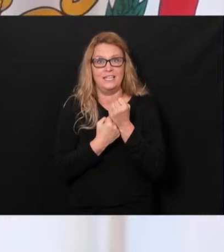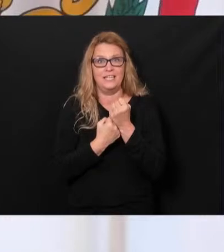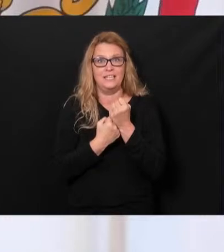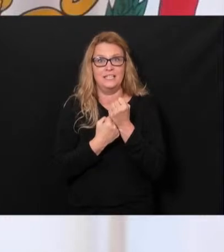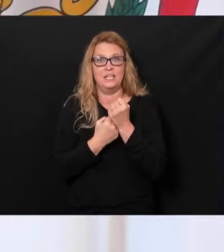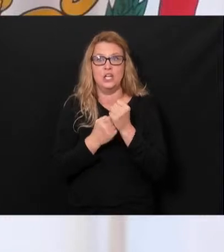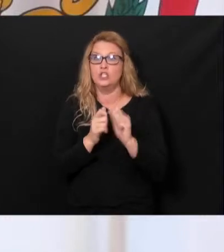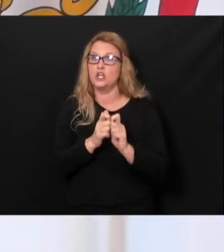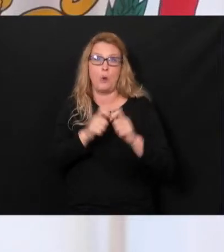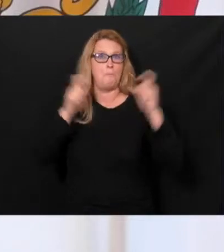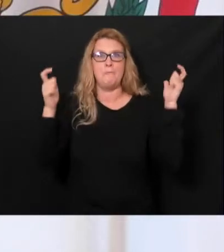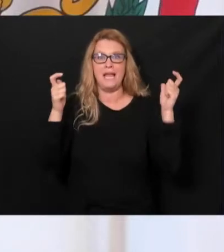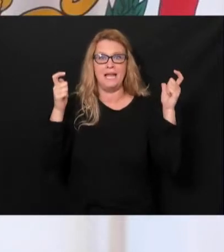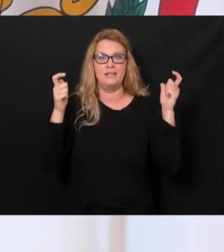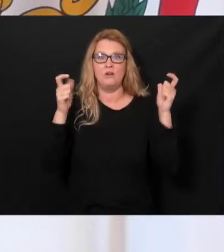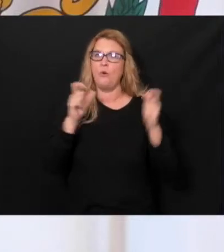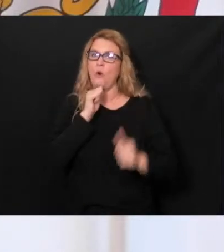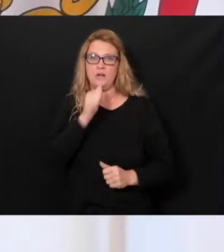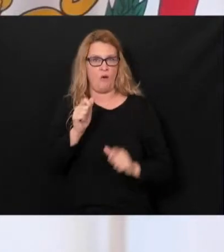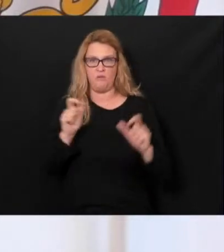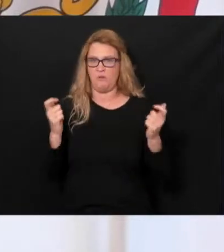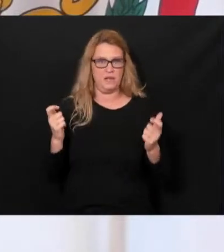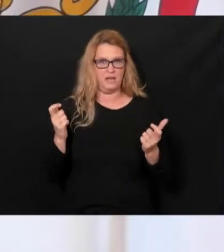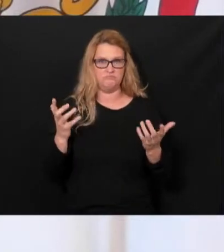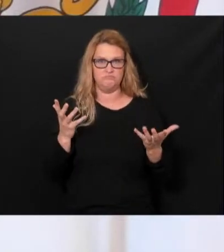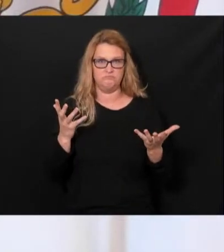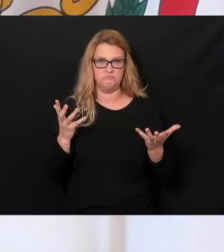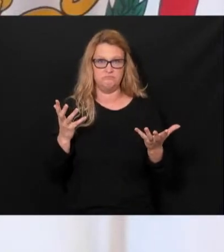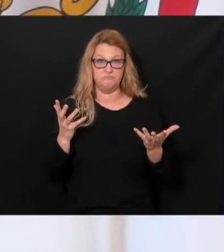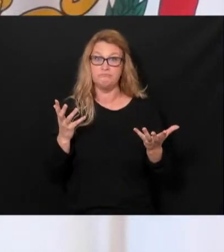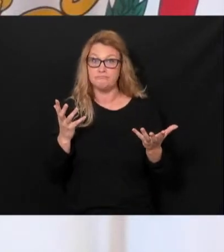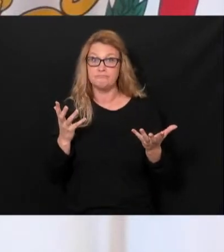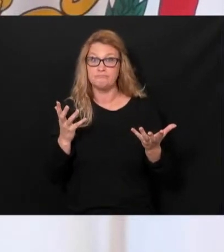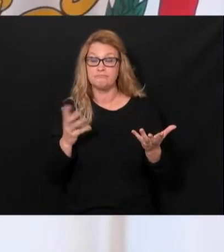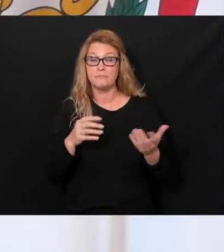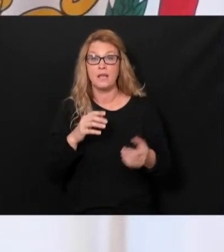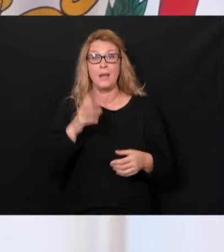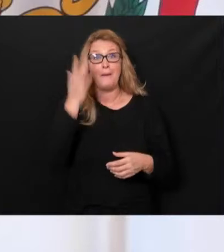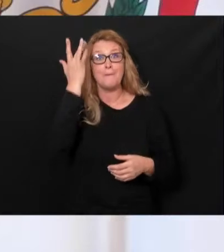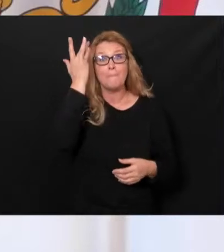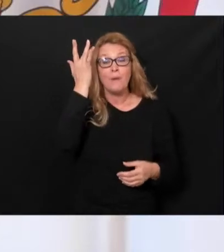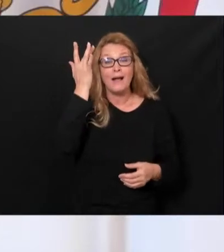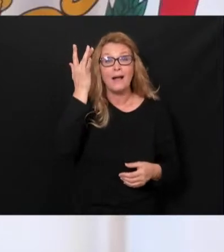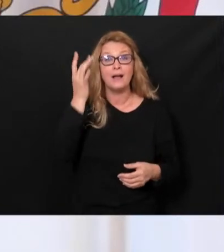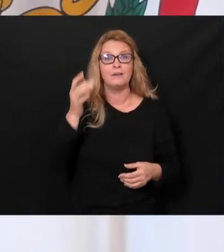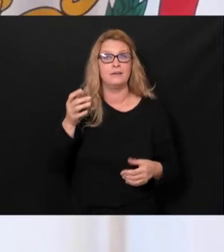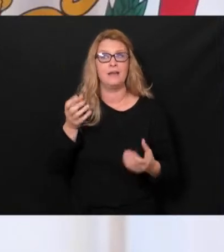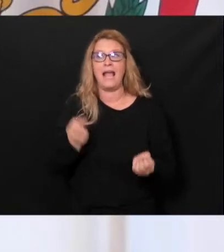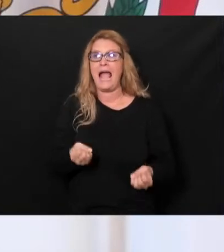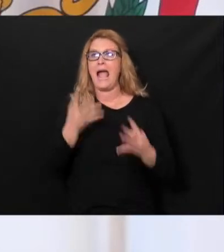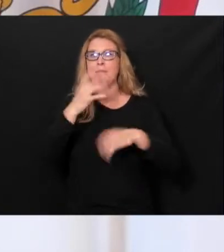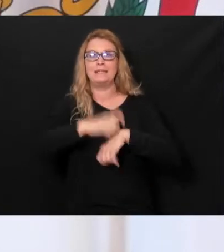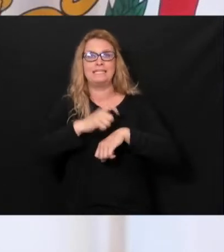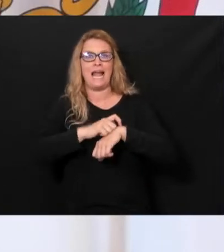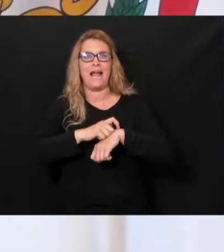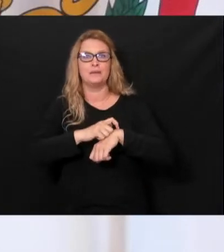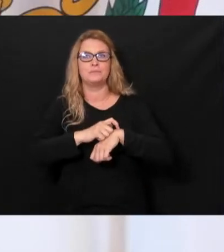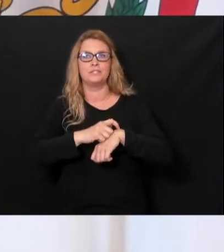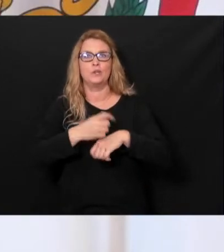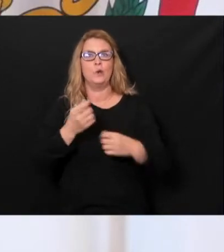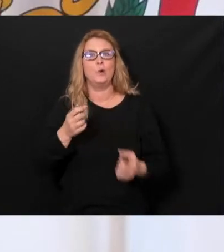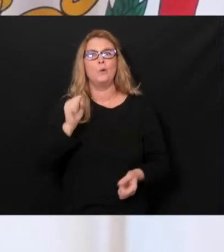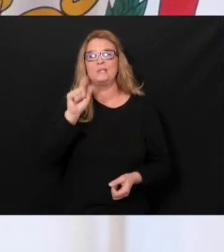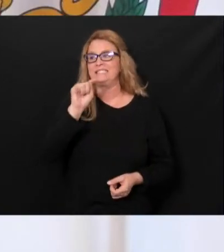go big or go home. Because we have, again, undersized. How many times are we going to have to do this stimulus